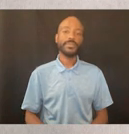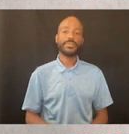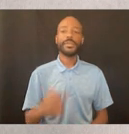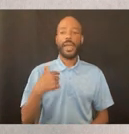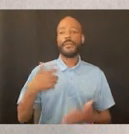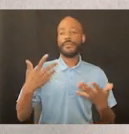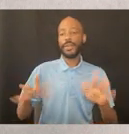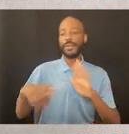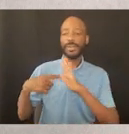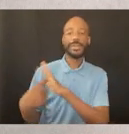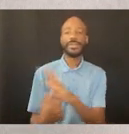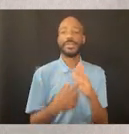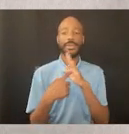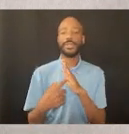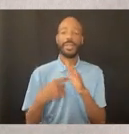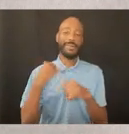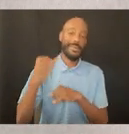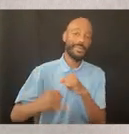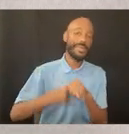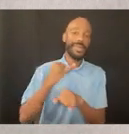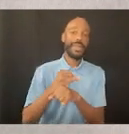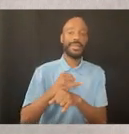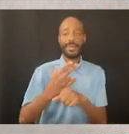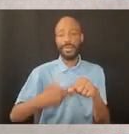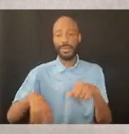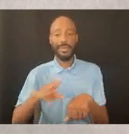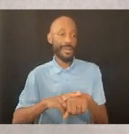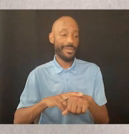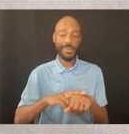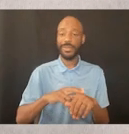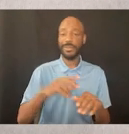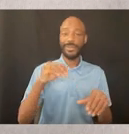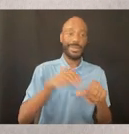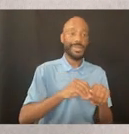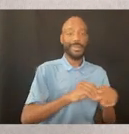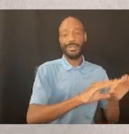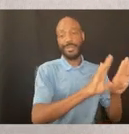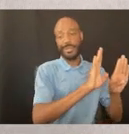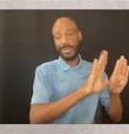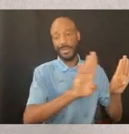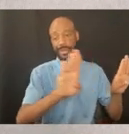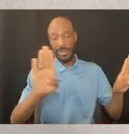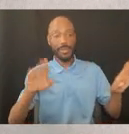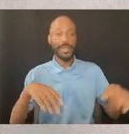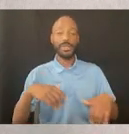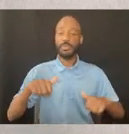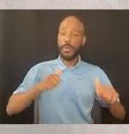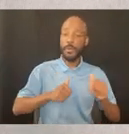exhibited internationally and nationally in galleries, in performance